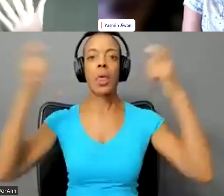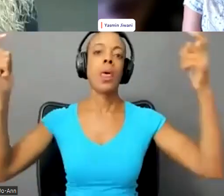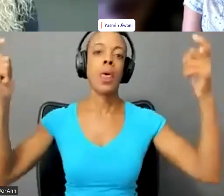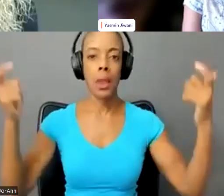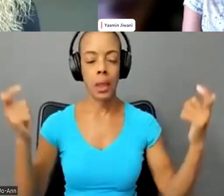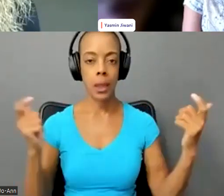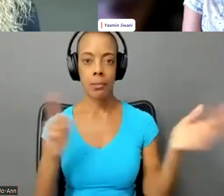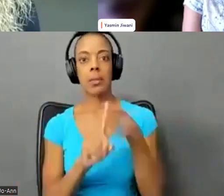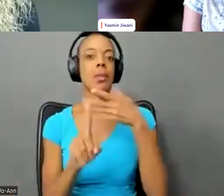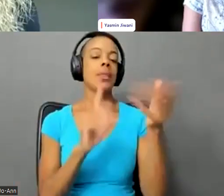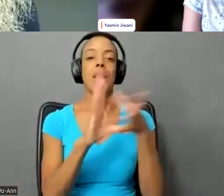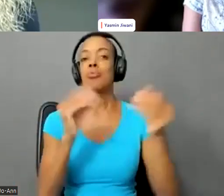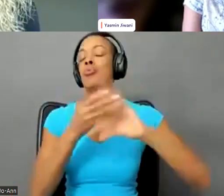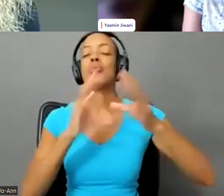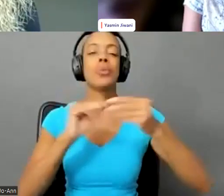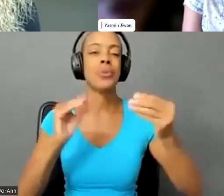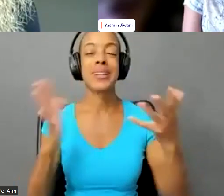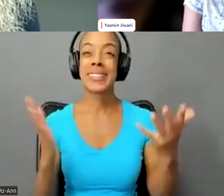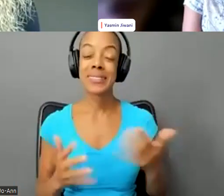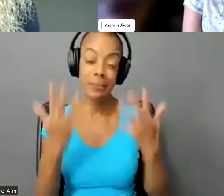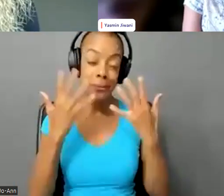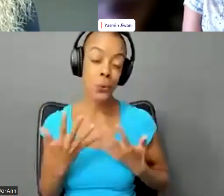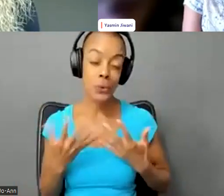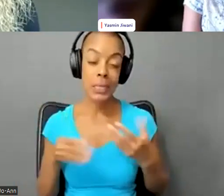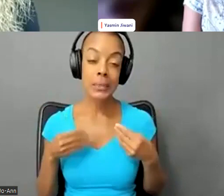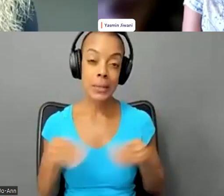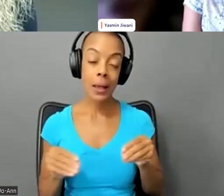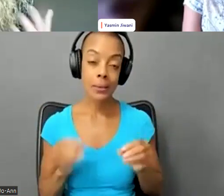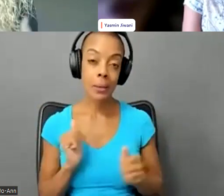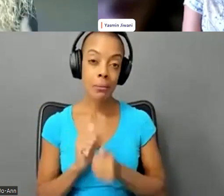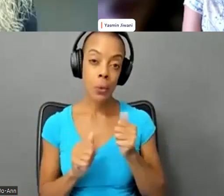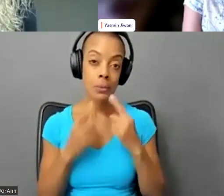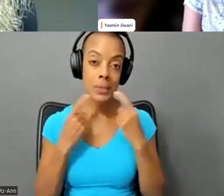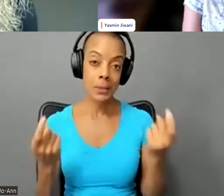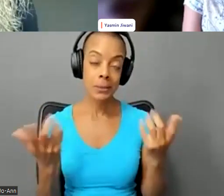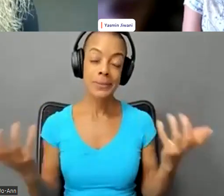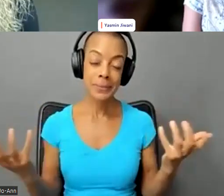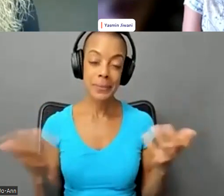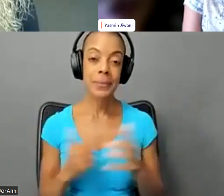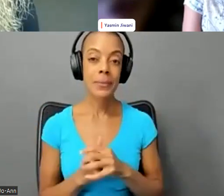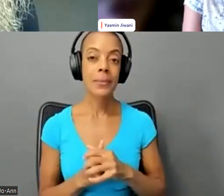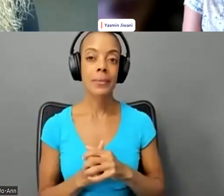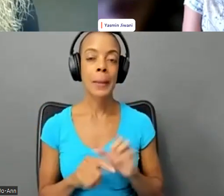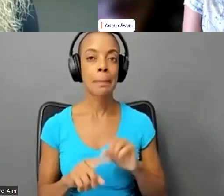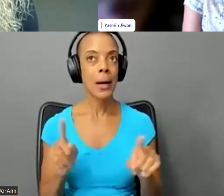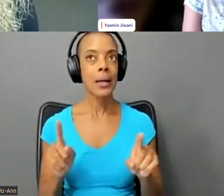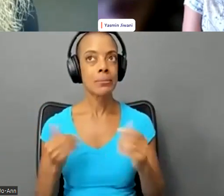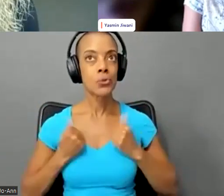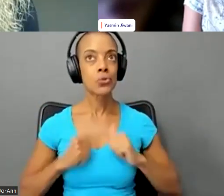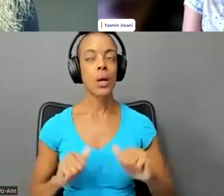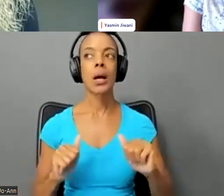that's, again, it's unfortunately what sells. But make sure you, again, kind of take a step back and think